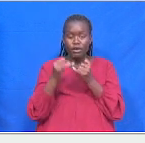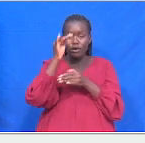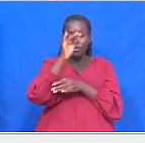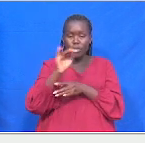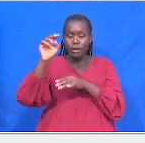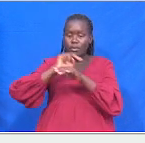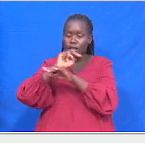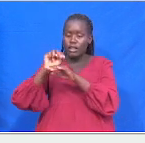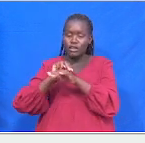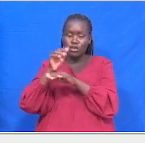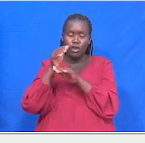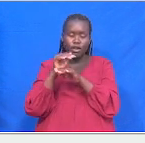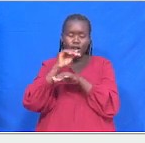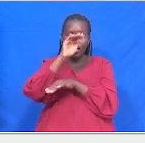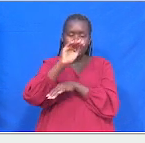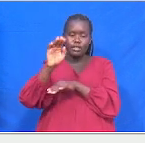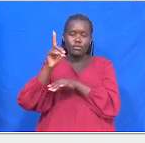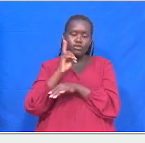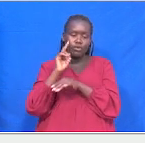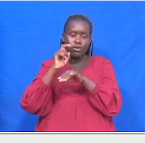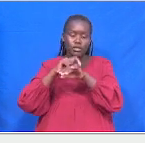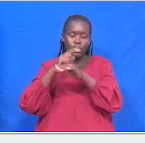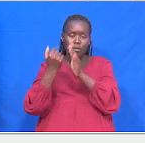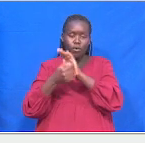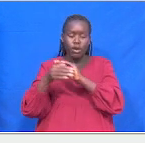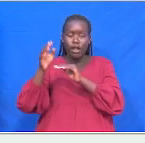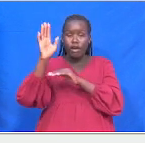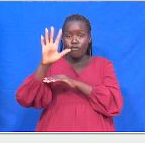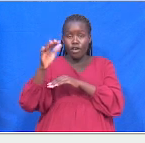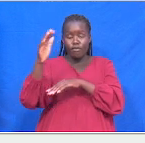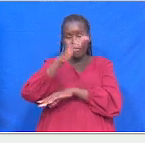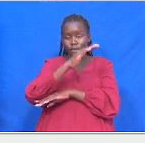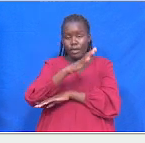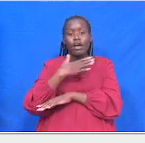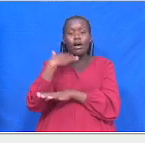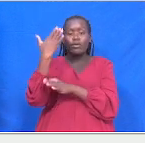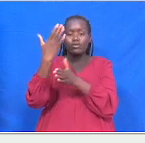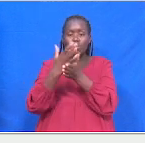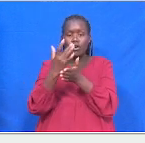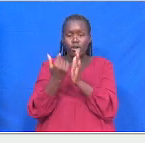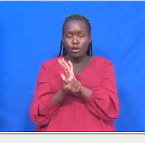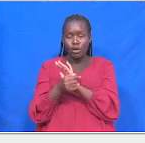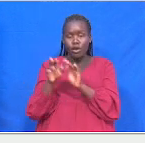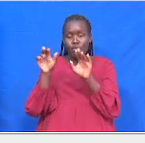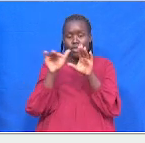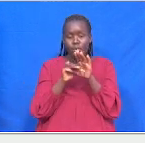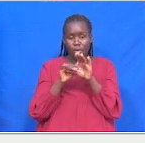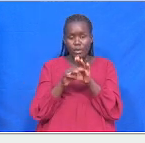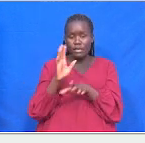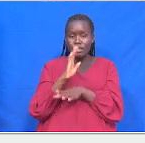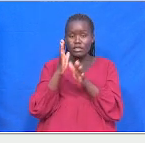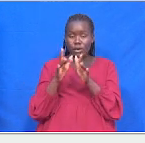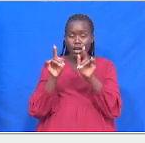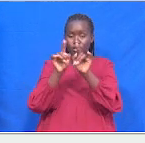National Assembly tomorrow at 5 p.m. And I want to confirm to the honourable members and the Speaker and the people